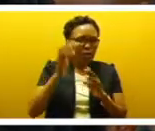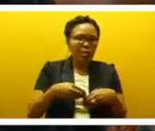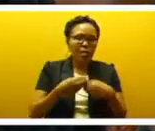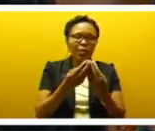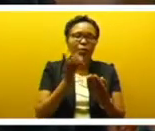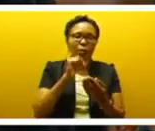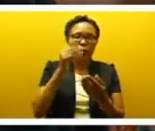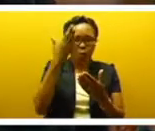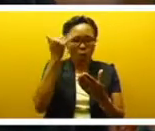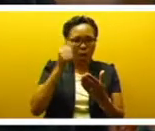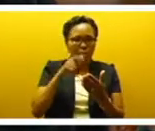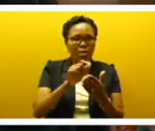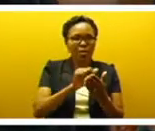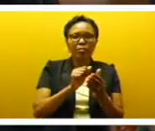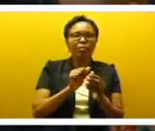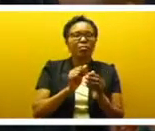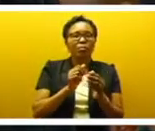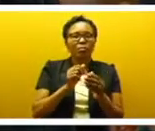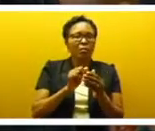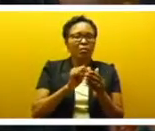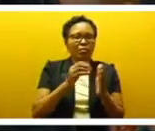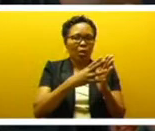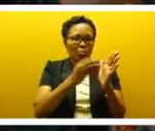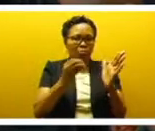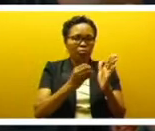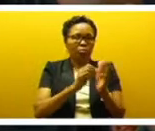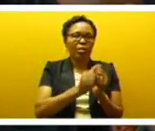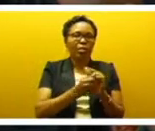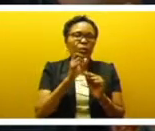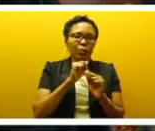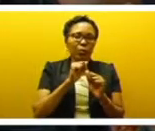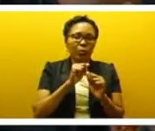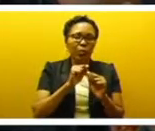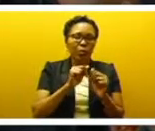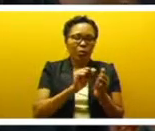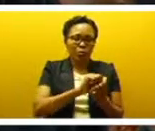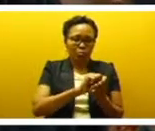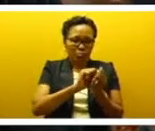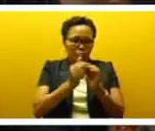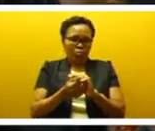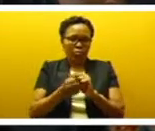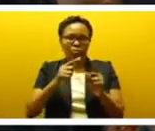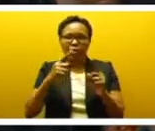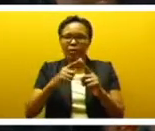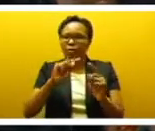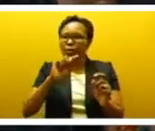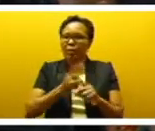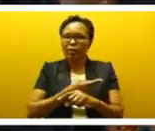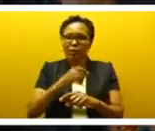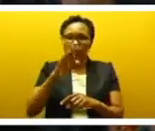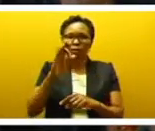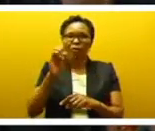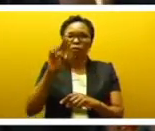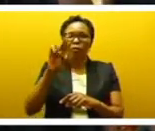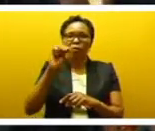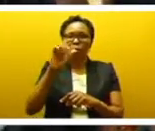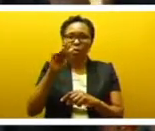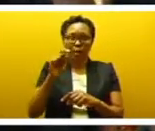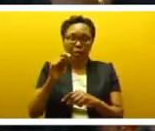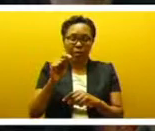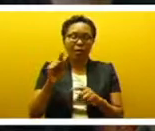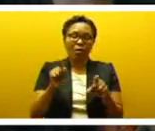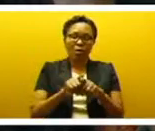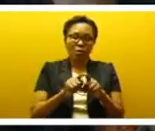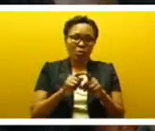format was changed so that it can go to any other format. But also to add that through one of the